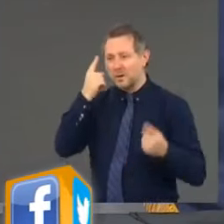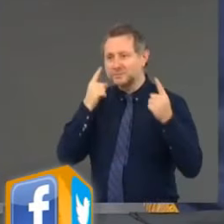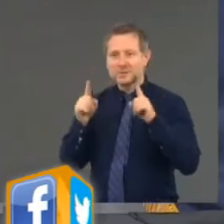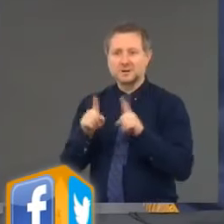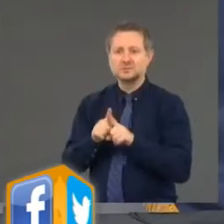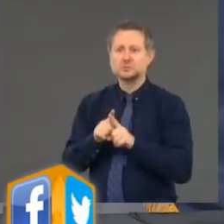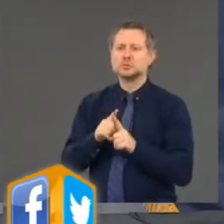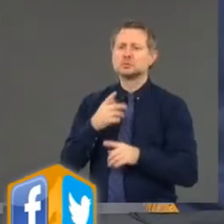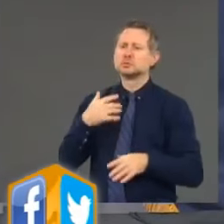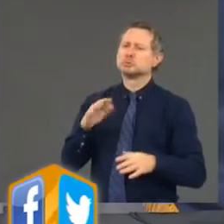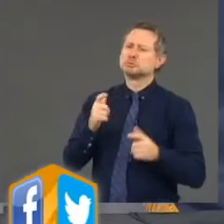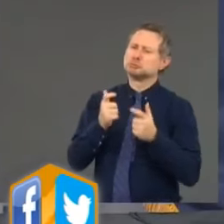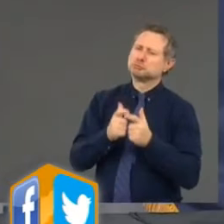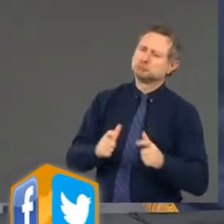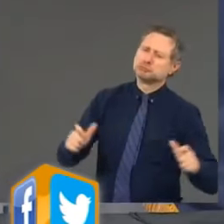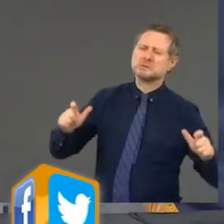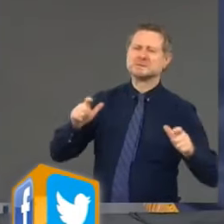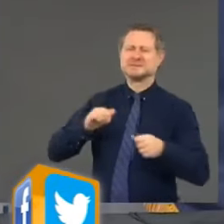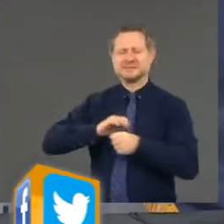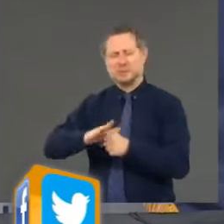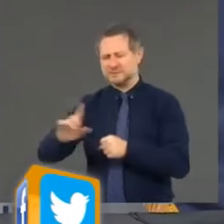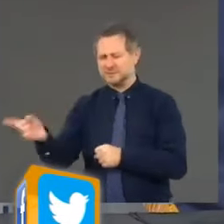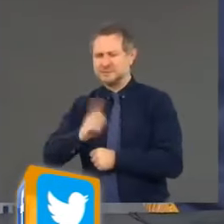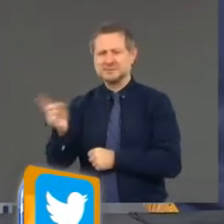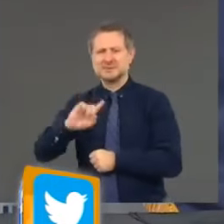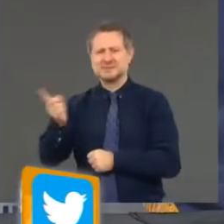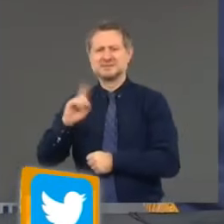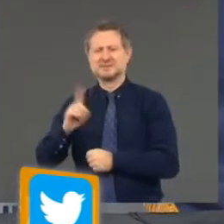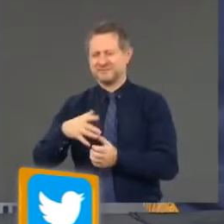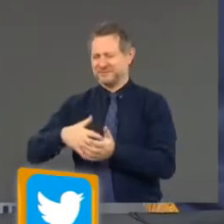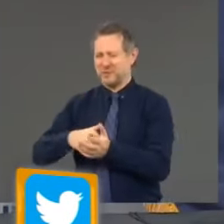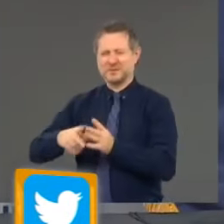most vulnerable population, senior citizens, in the most